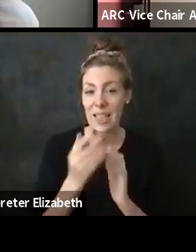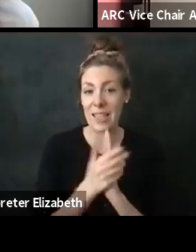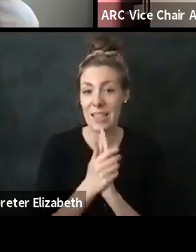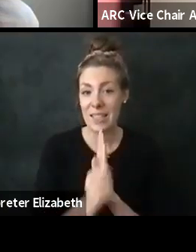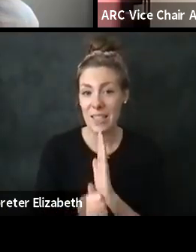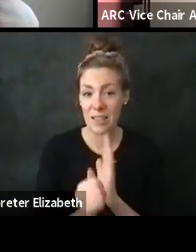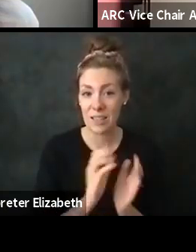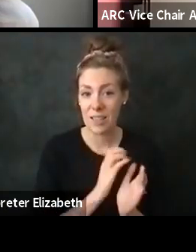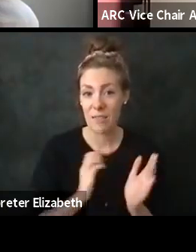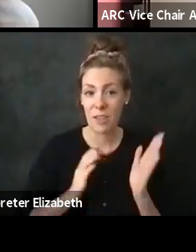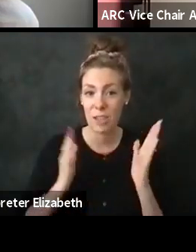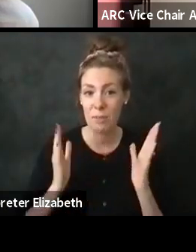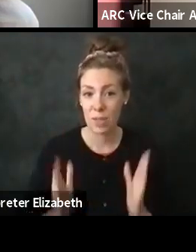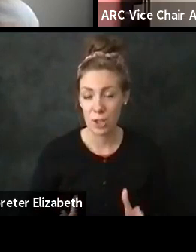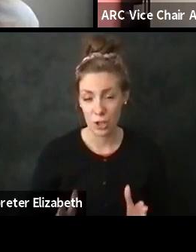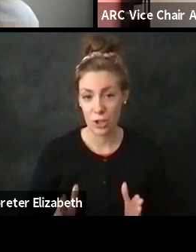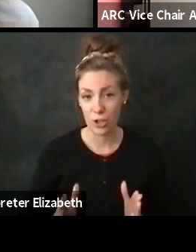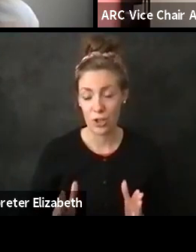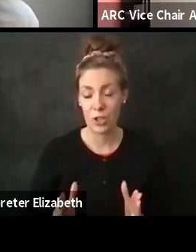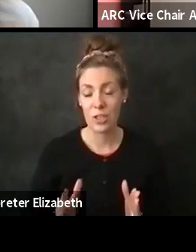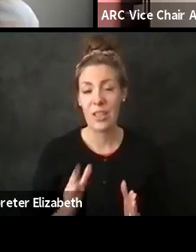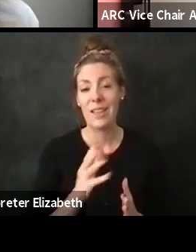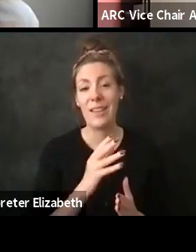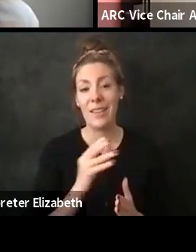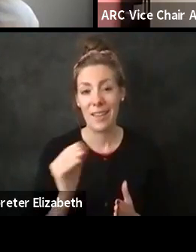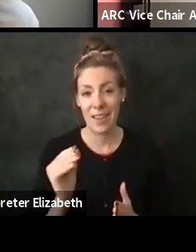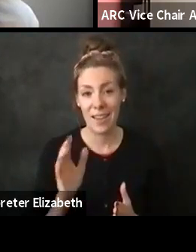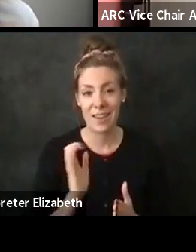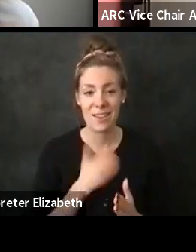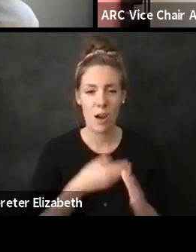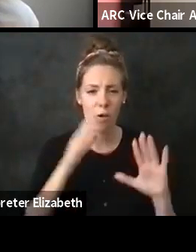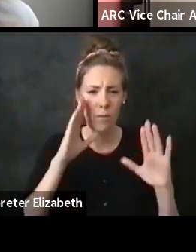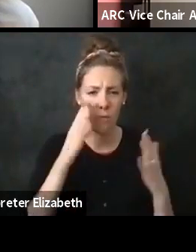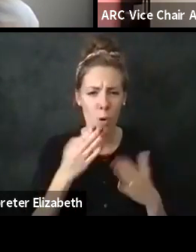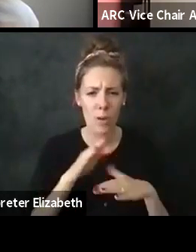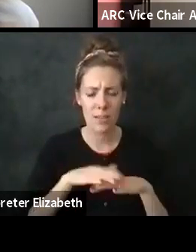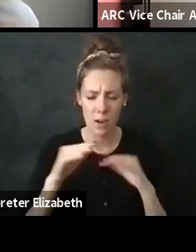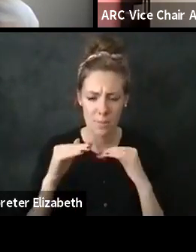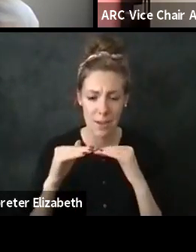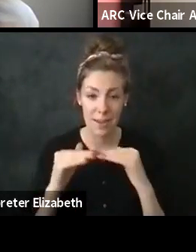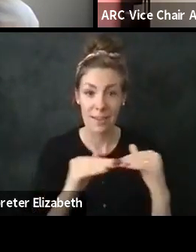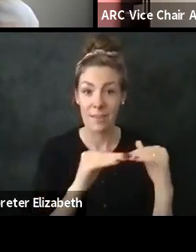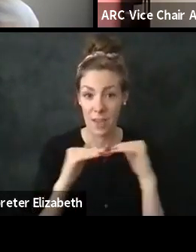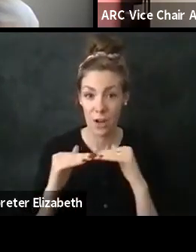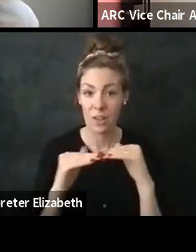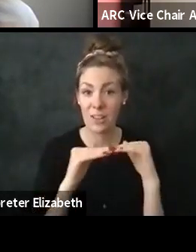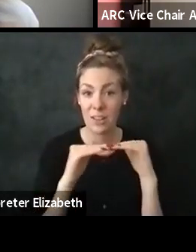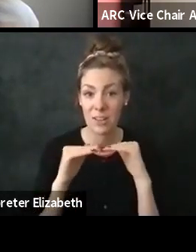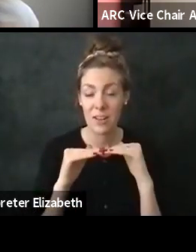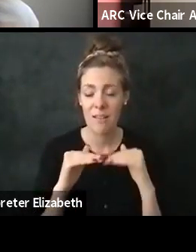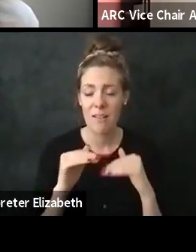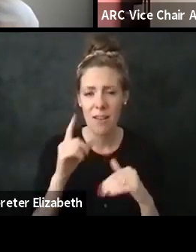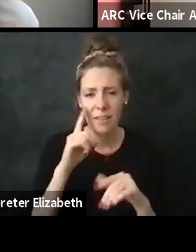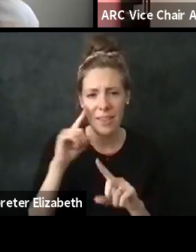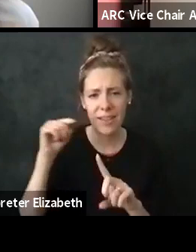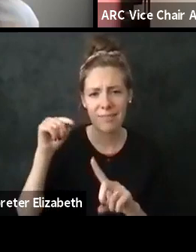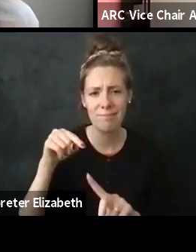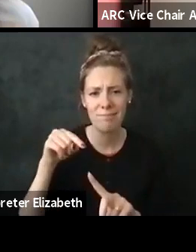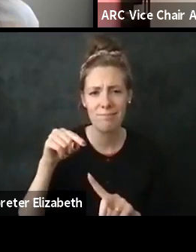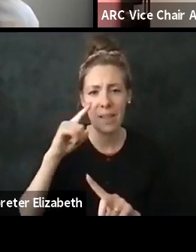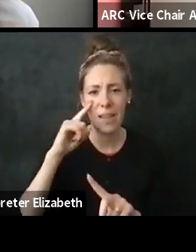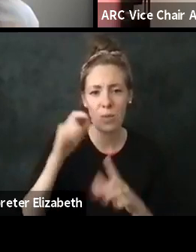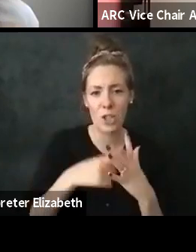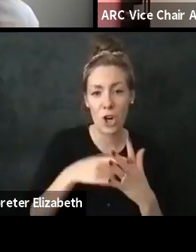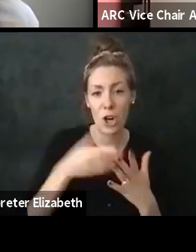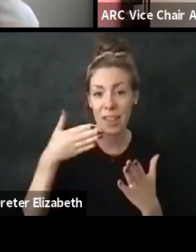commissioners, along with our focus on equity, I think that's, because that was our starting